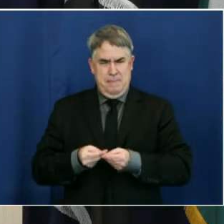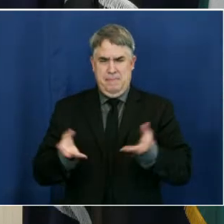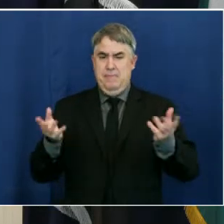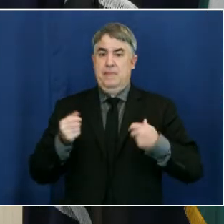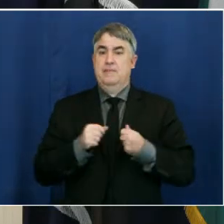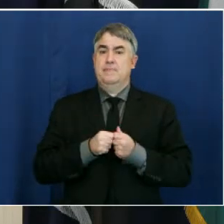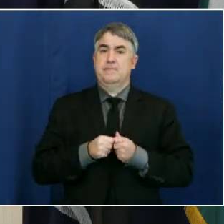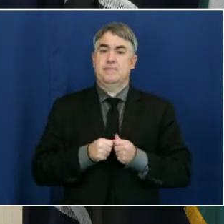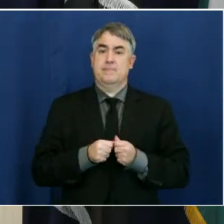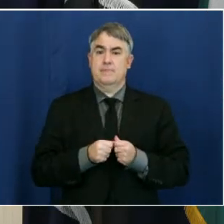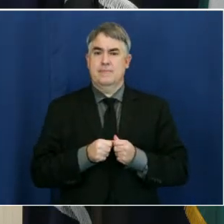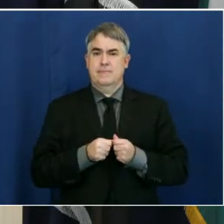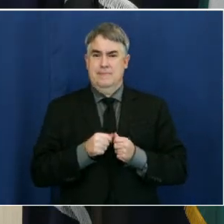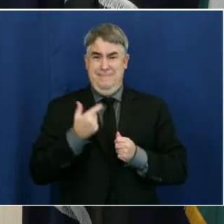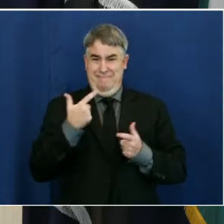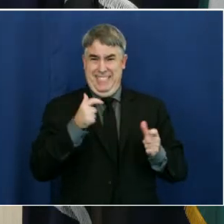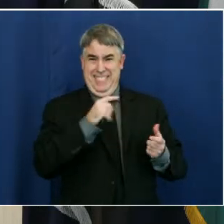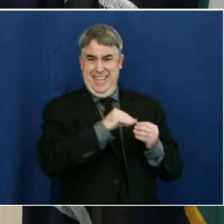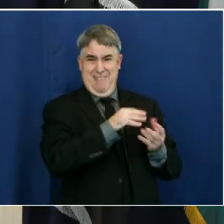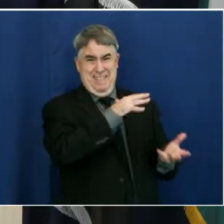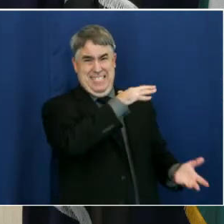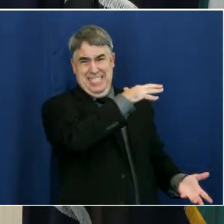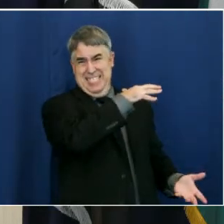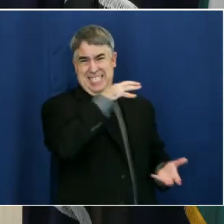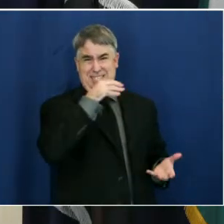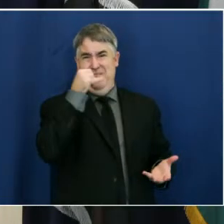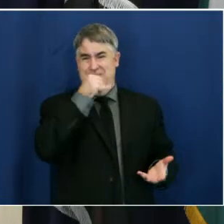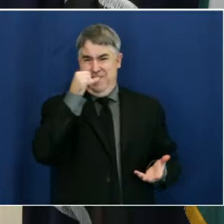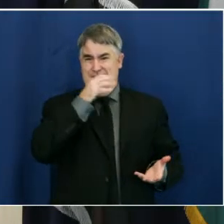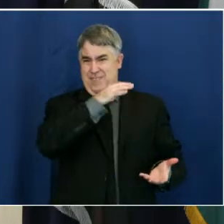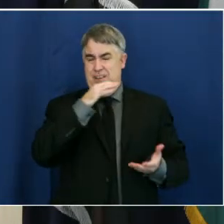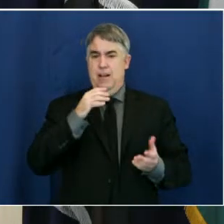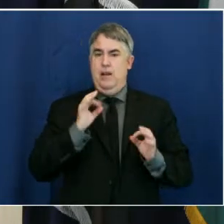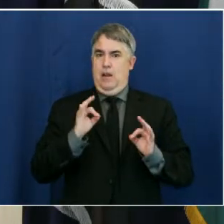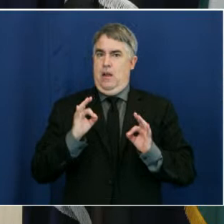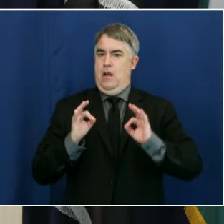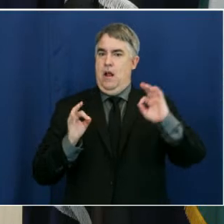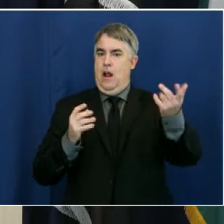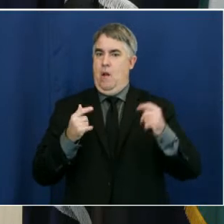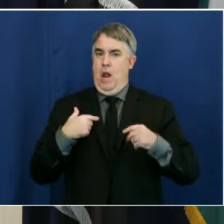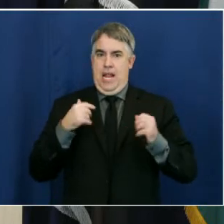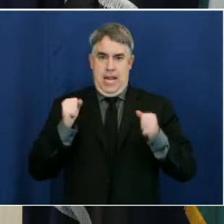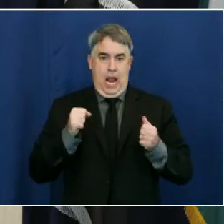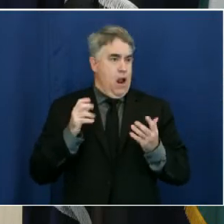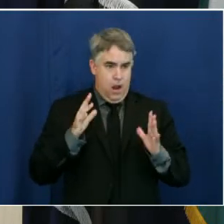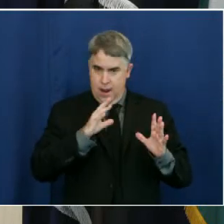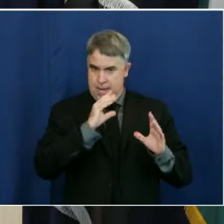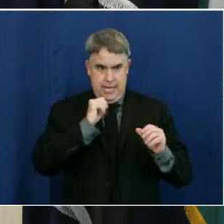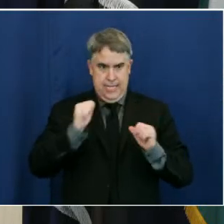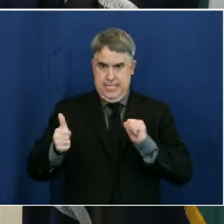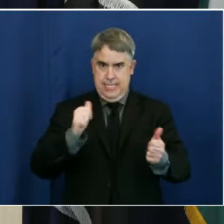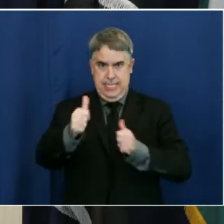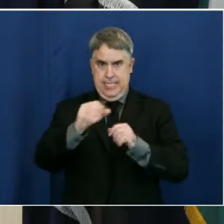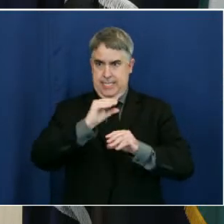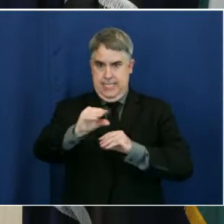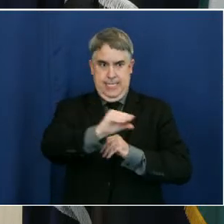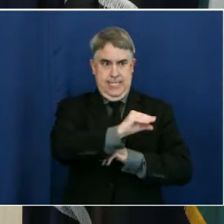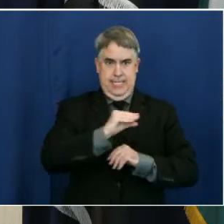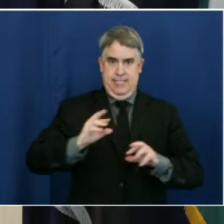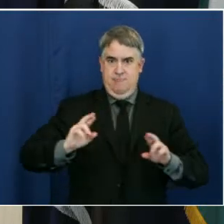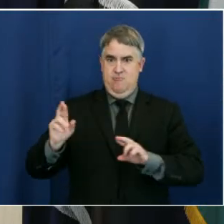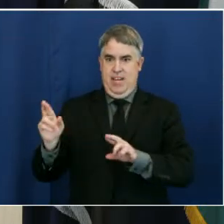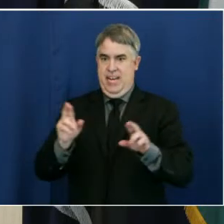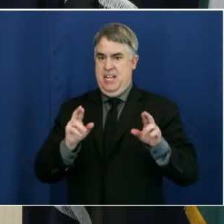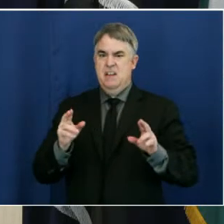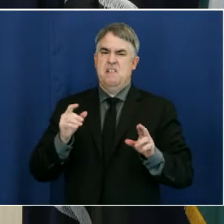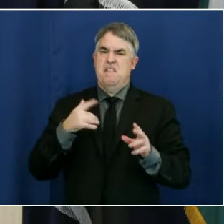not insignificant amount, and we, again, are working to have the outlets to be able to administer those. So I think we will hit the goal of 250,000